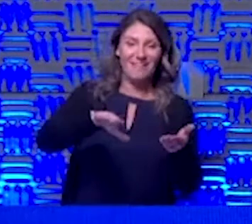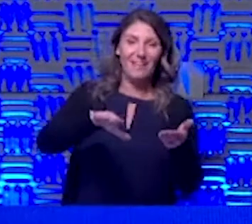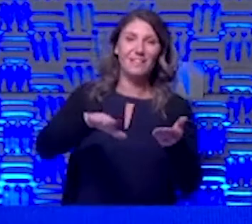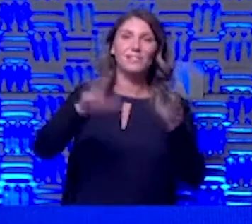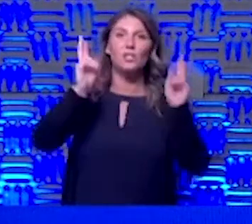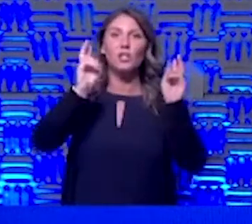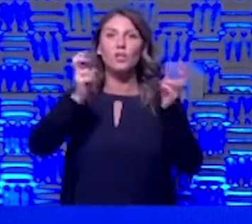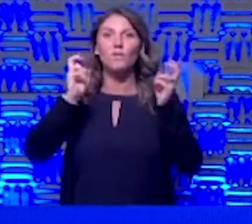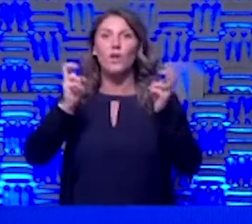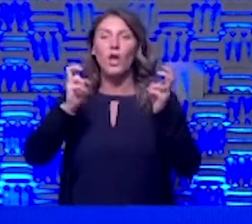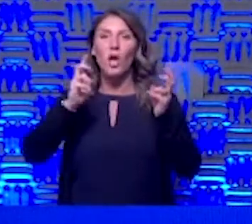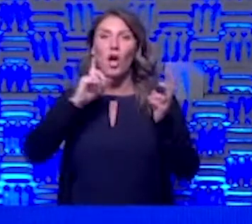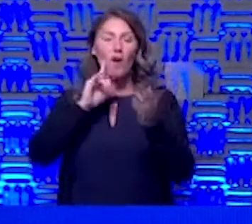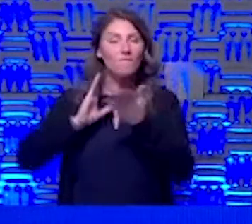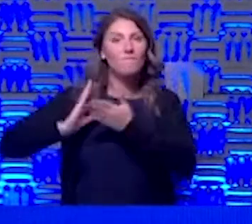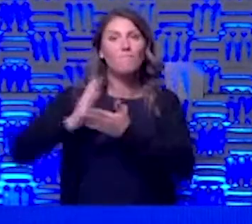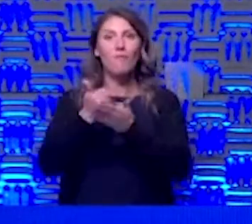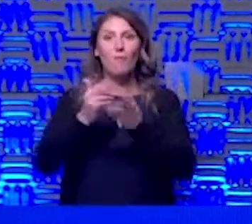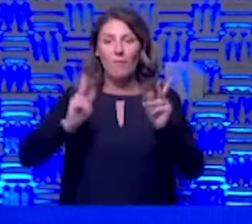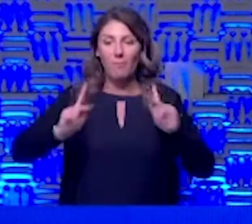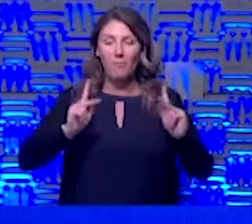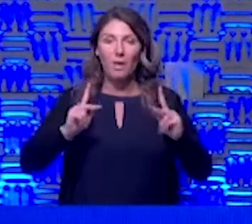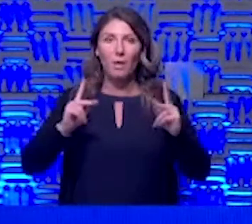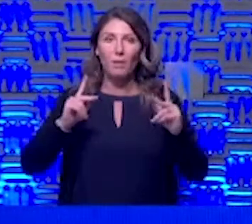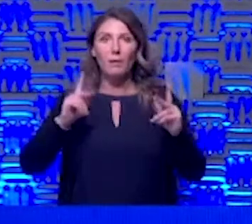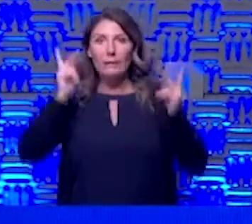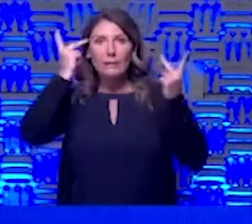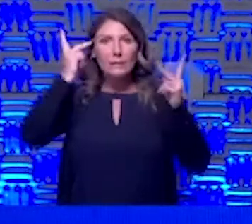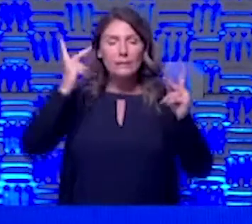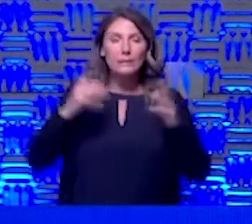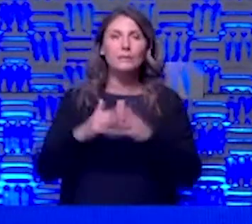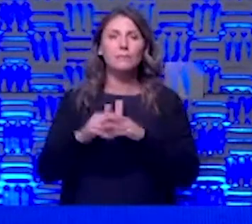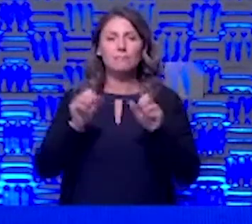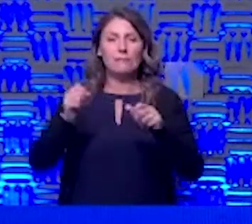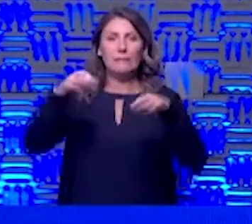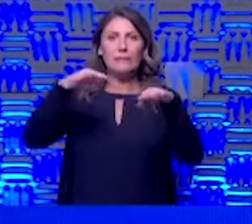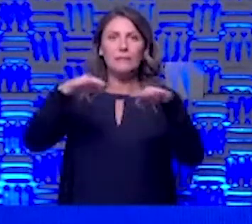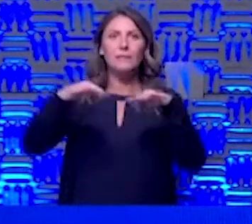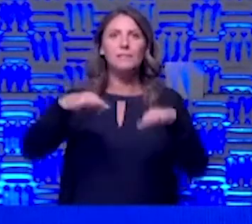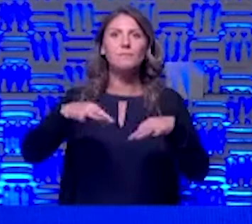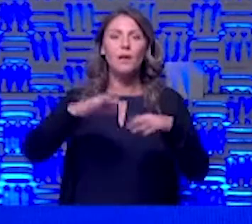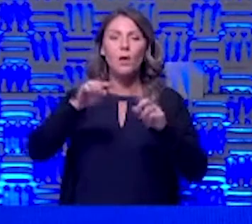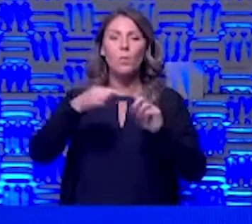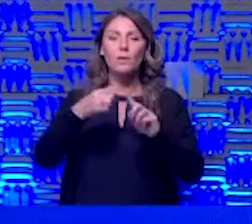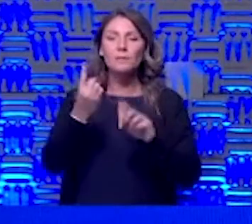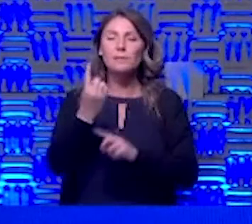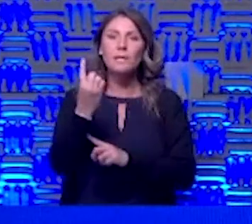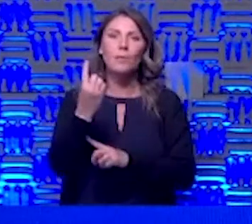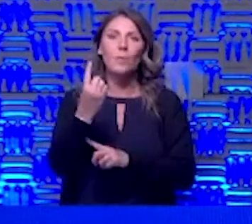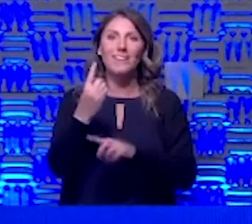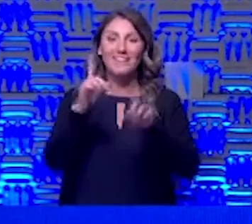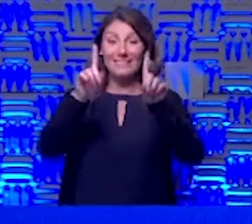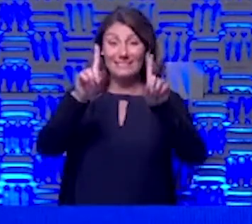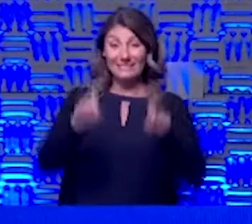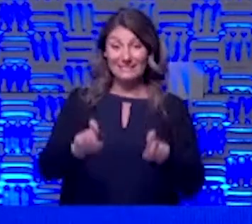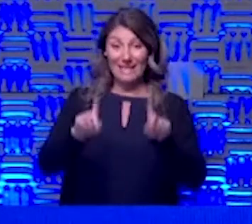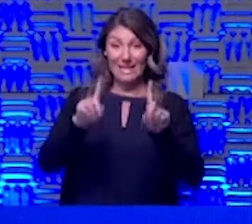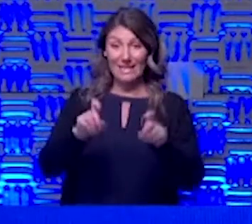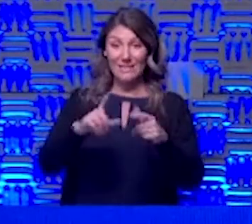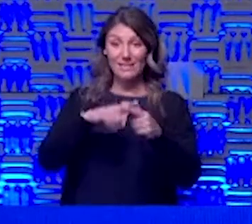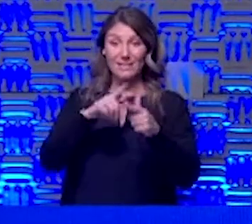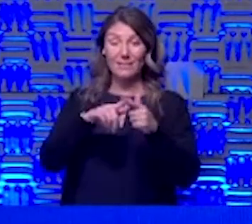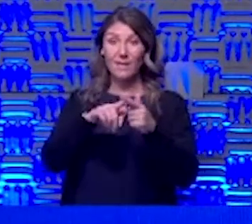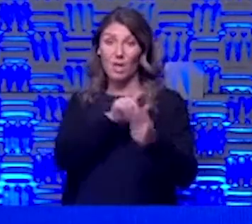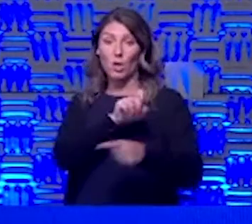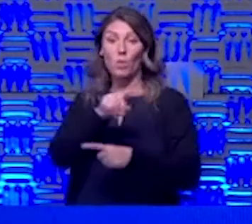quote, freaking people out. So she said, could you explain when somebody tests and then has to go back for